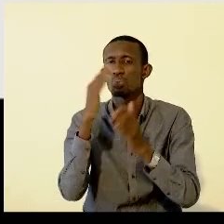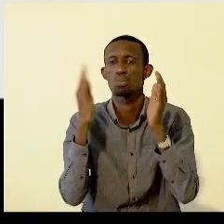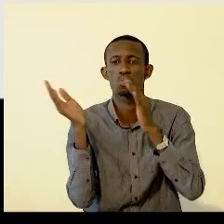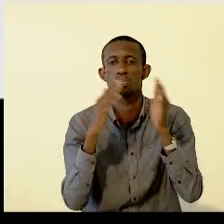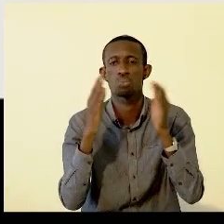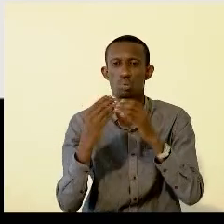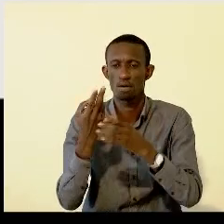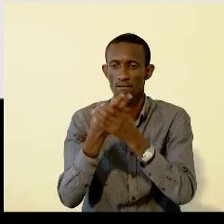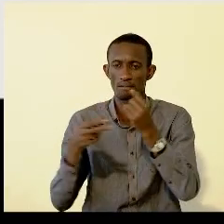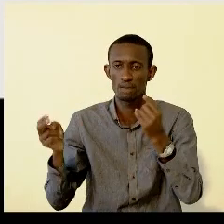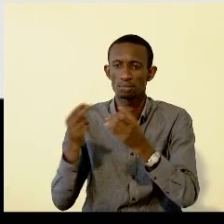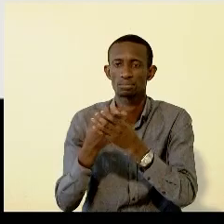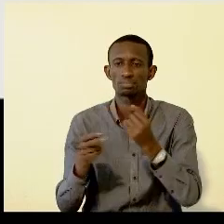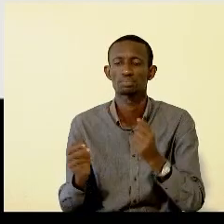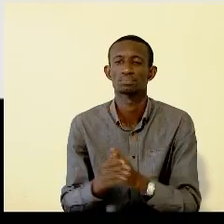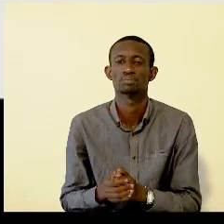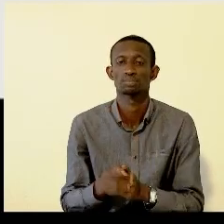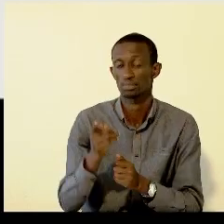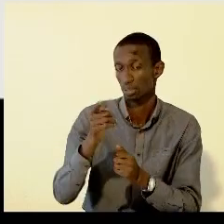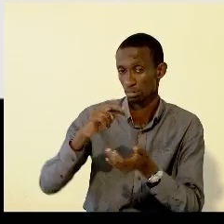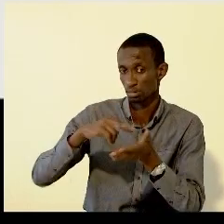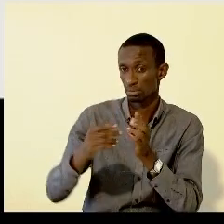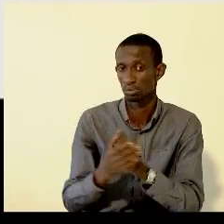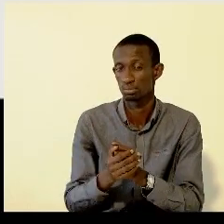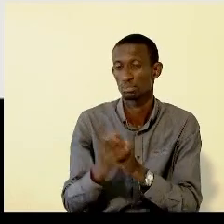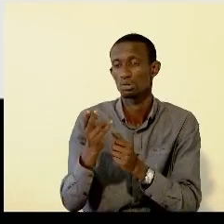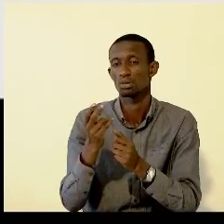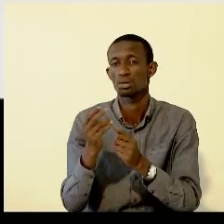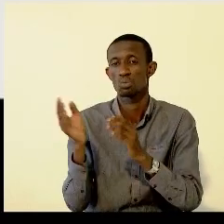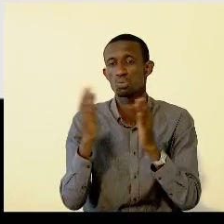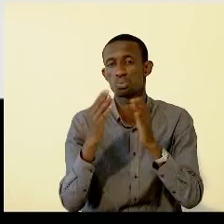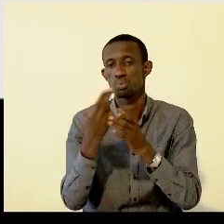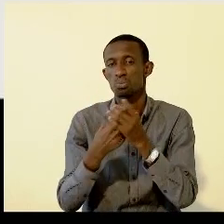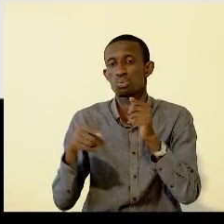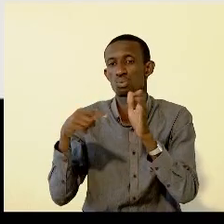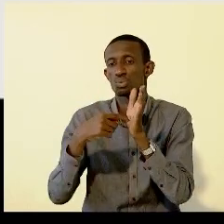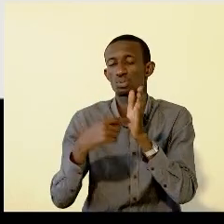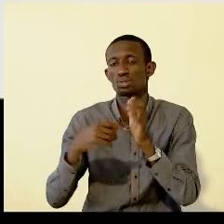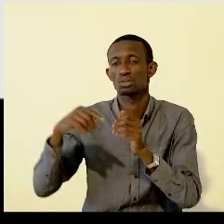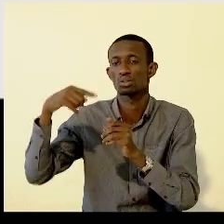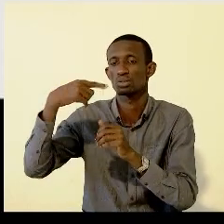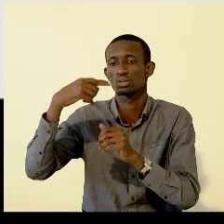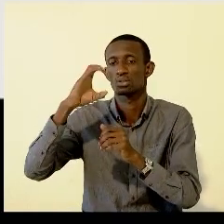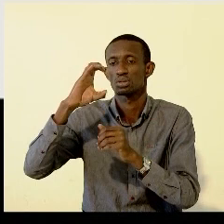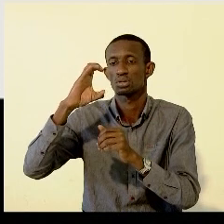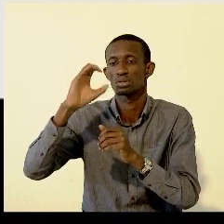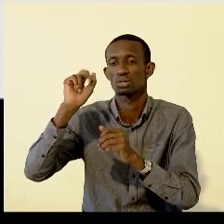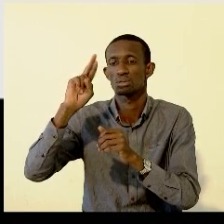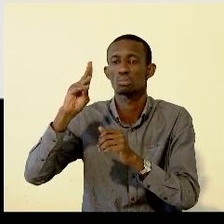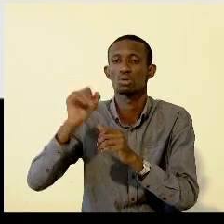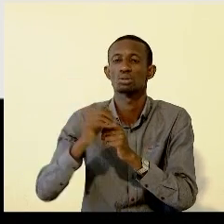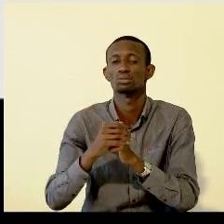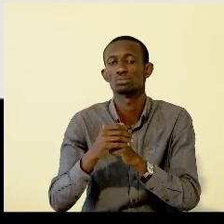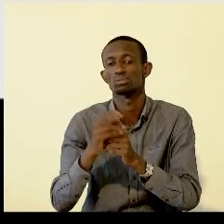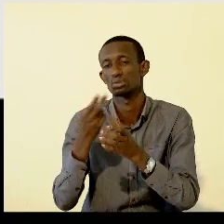out of the cell. That means the gas like carbon dioxide can go inside, and then it is used in the process